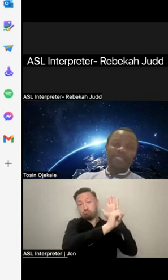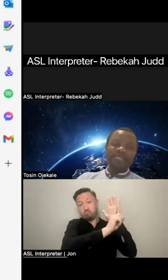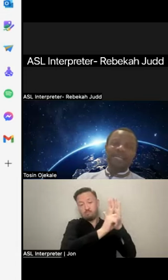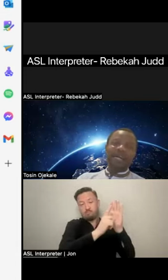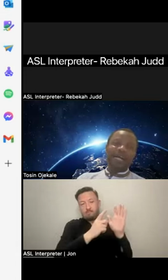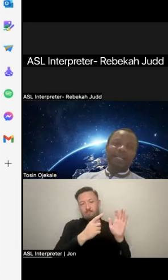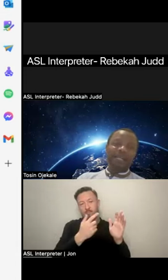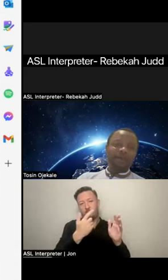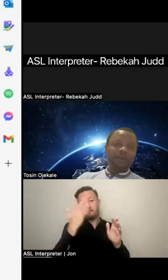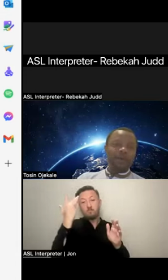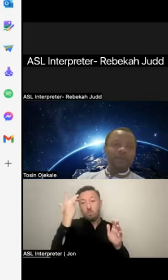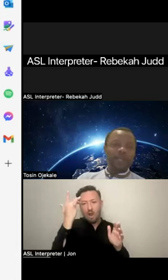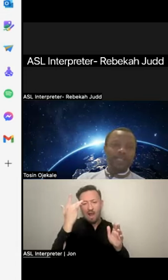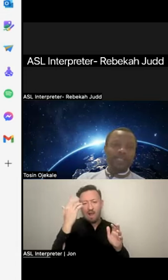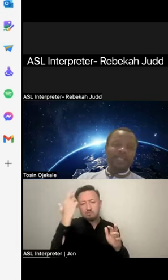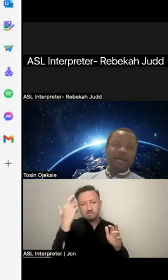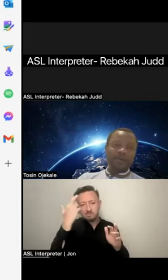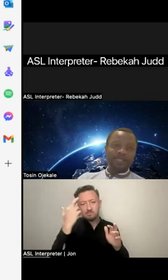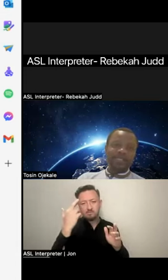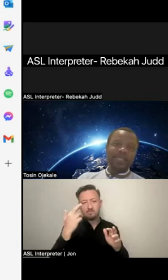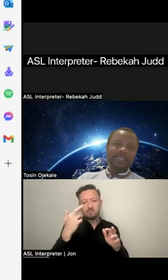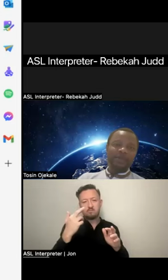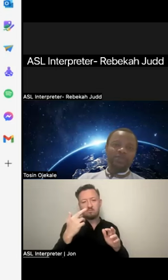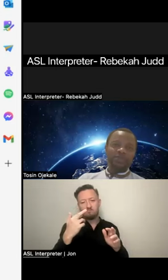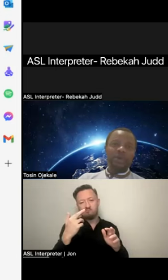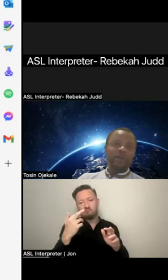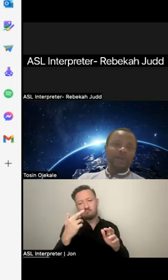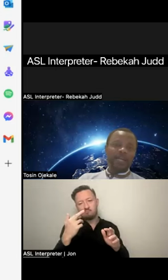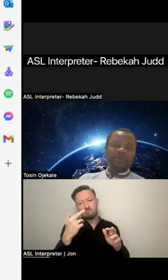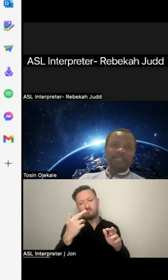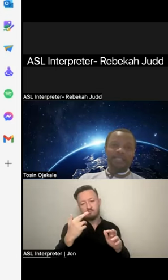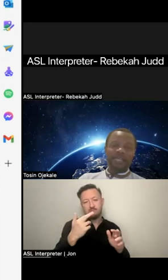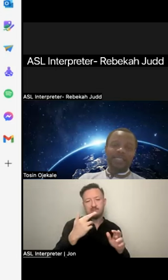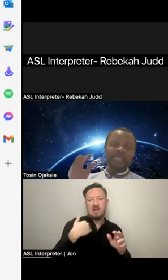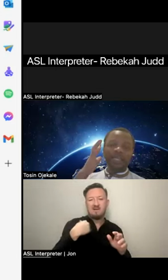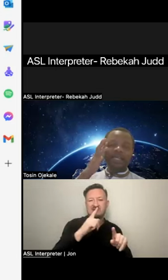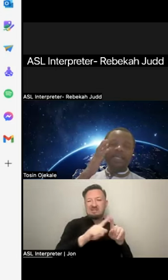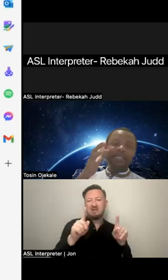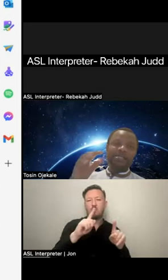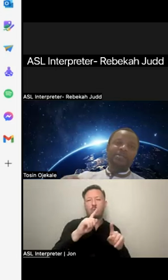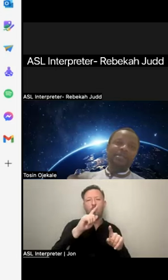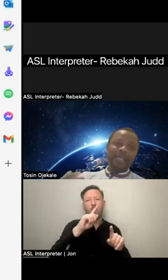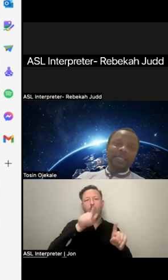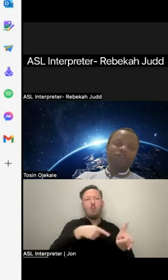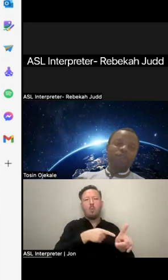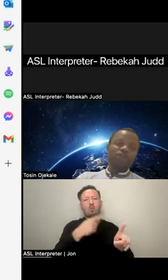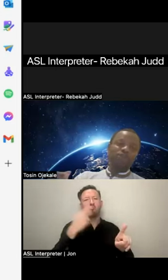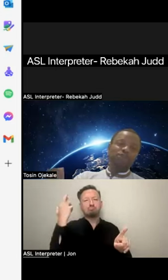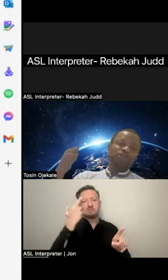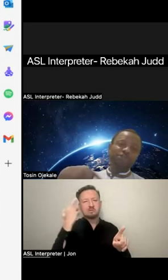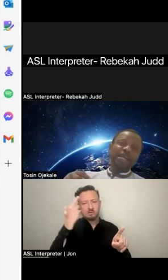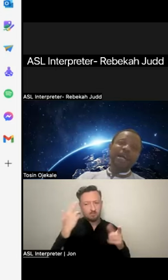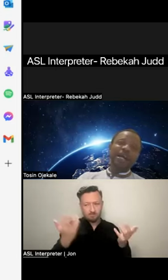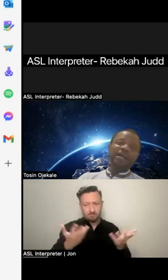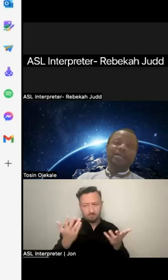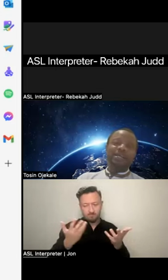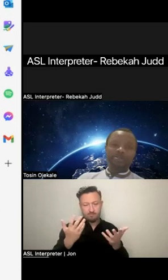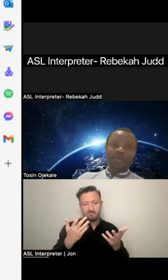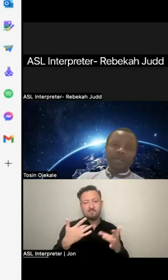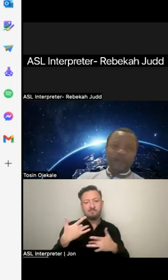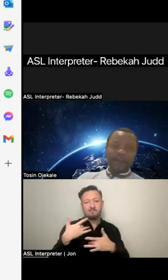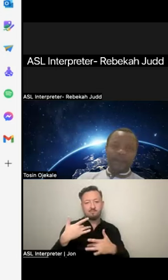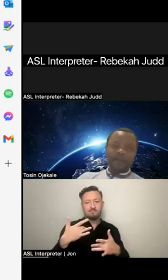triggered it and the level of heat that was detected or smoke or fire that was detected, it's likely to trigger